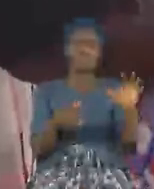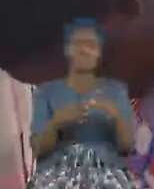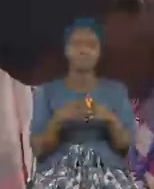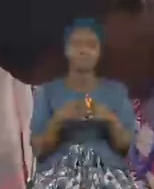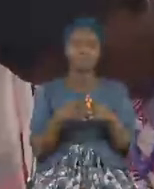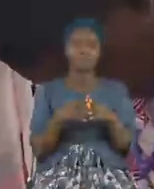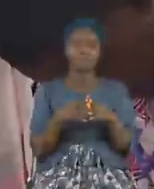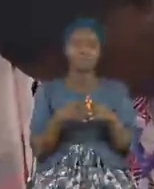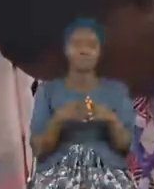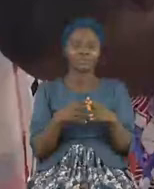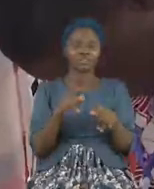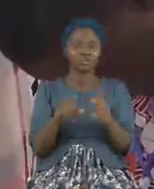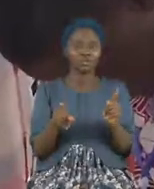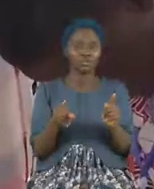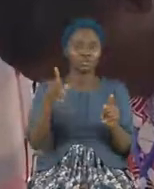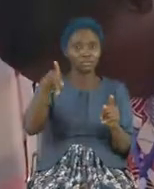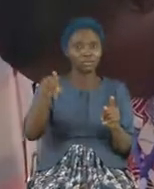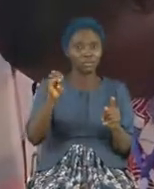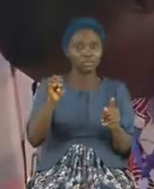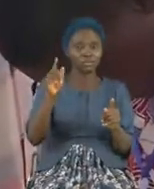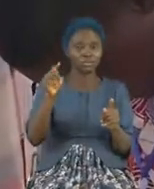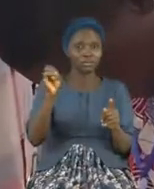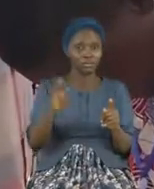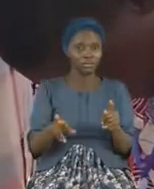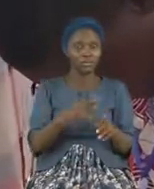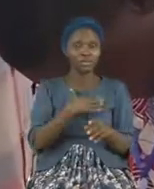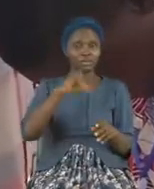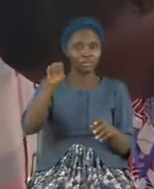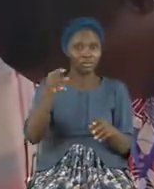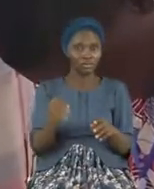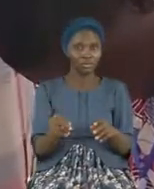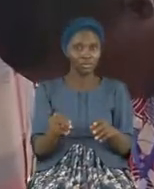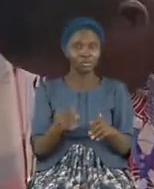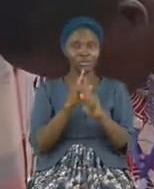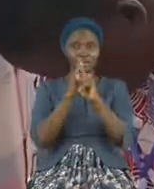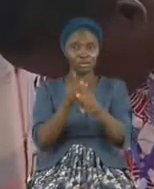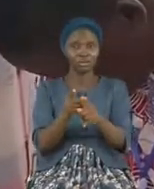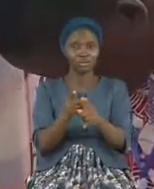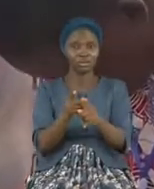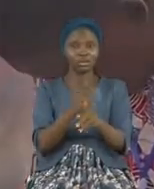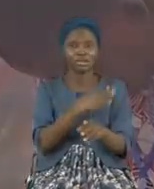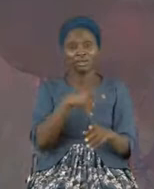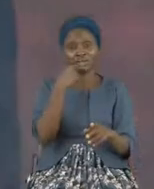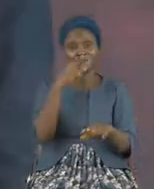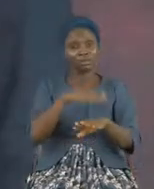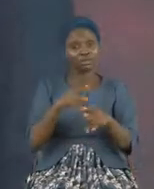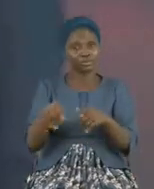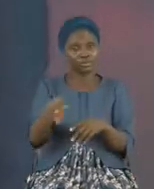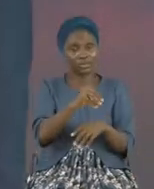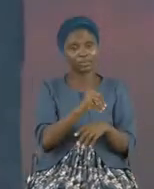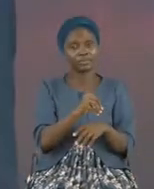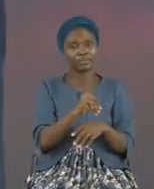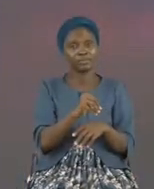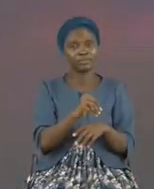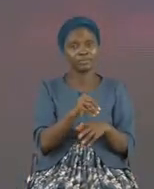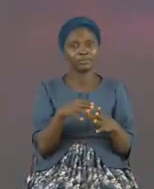but Peter and John answered and said unto them, whether it be